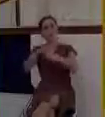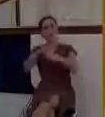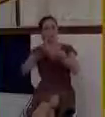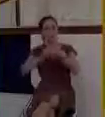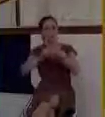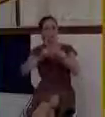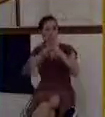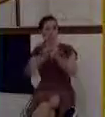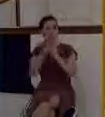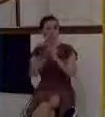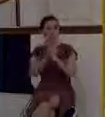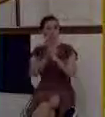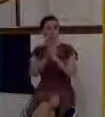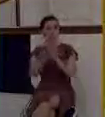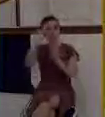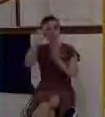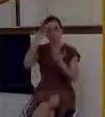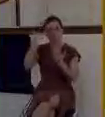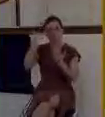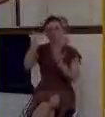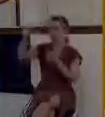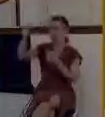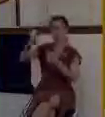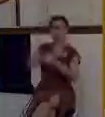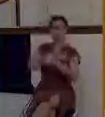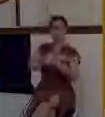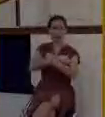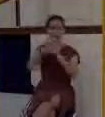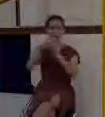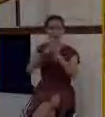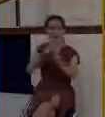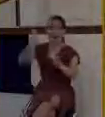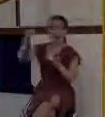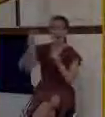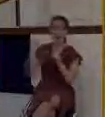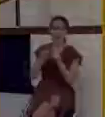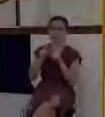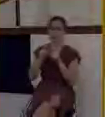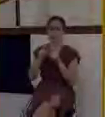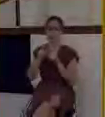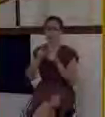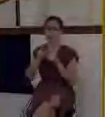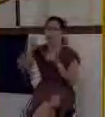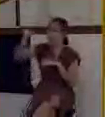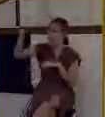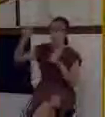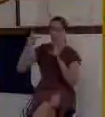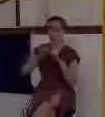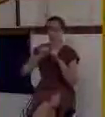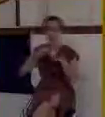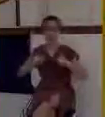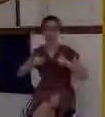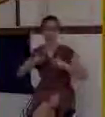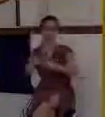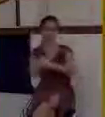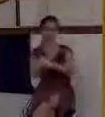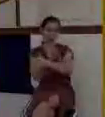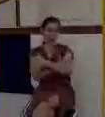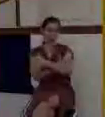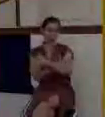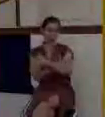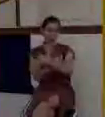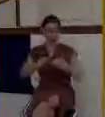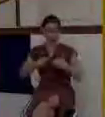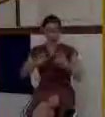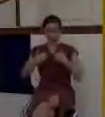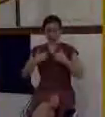the power is in the Word of God. This is the very Word of God. This is the authority. I have no authority, but